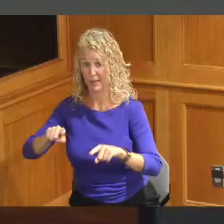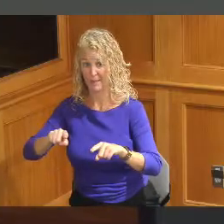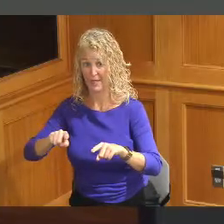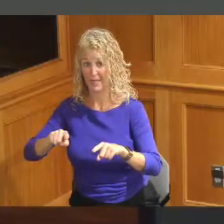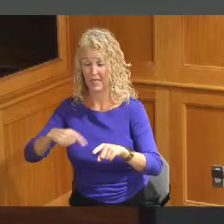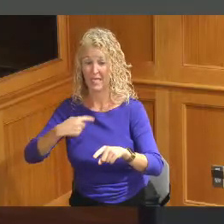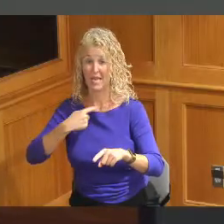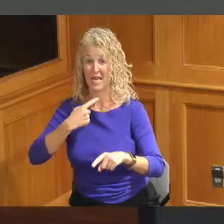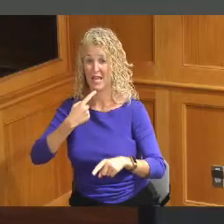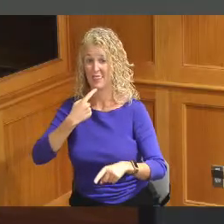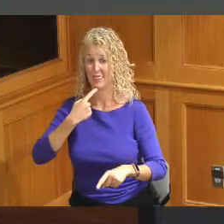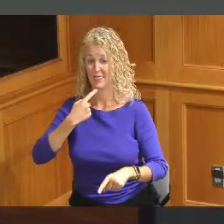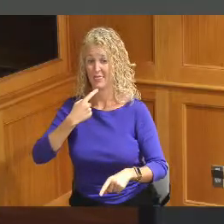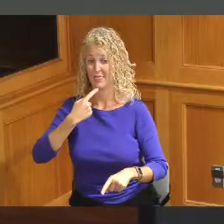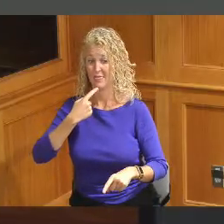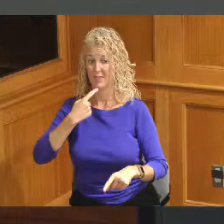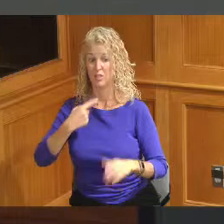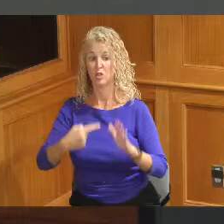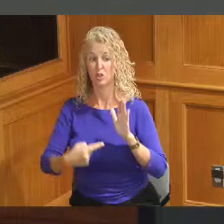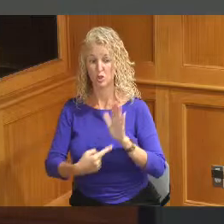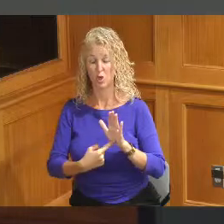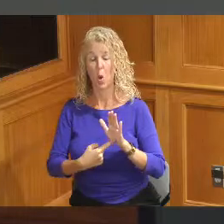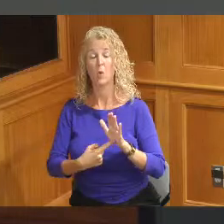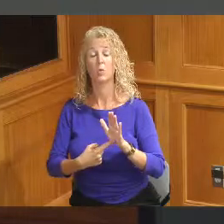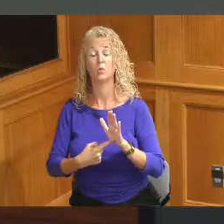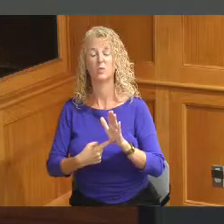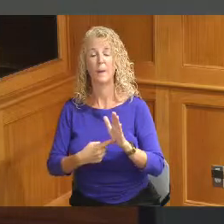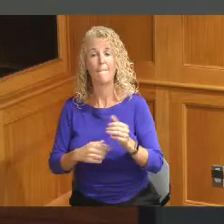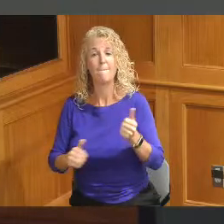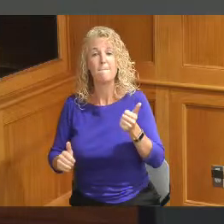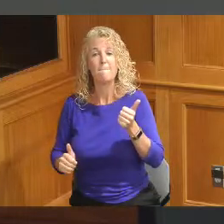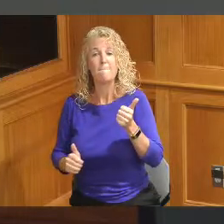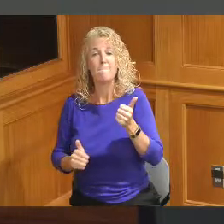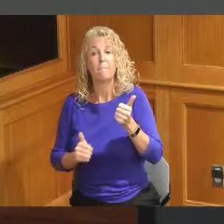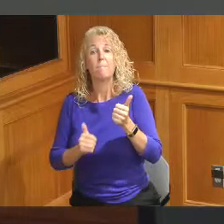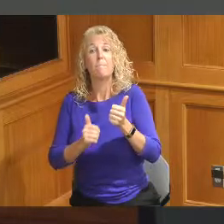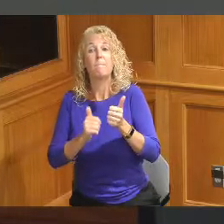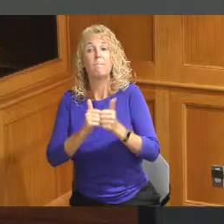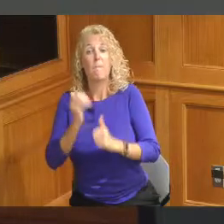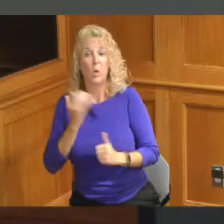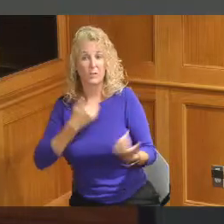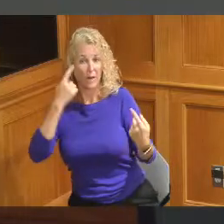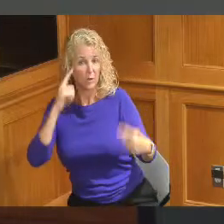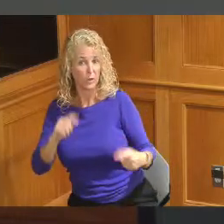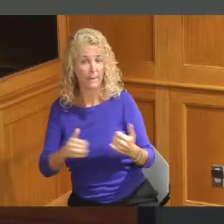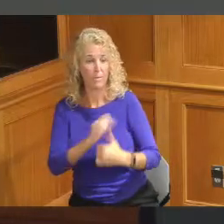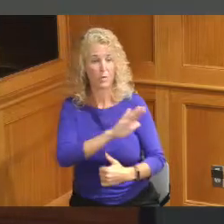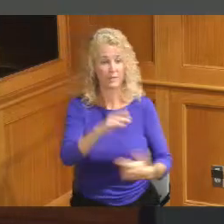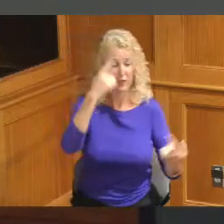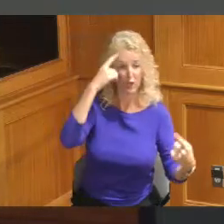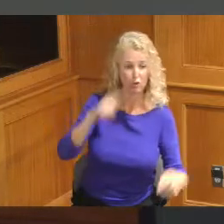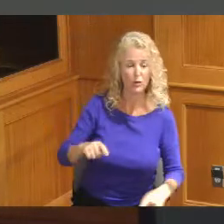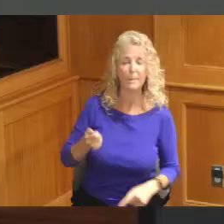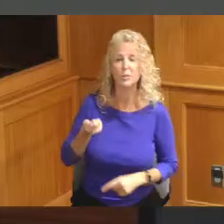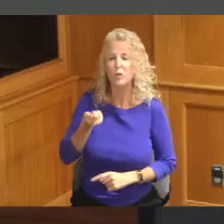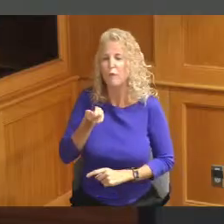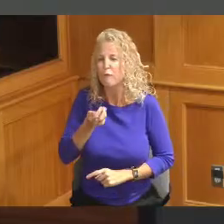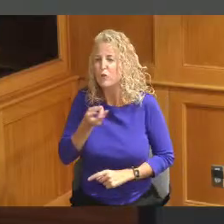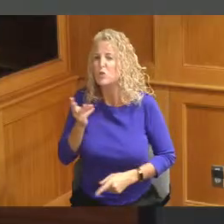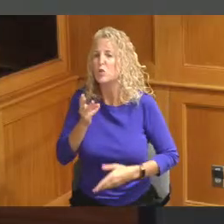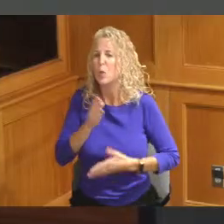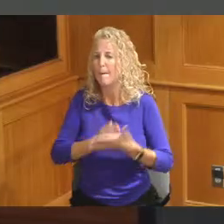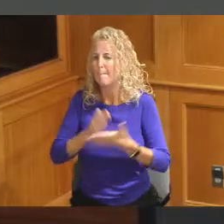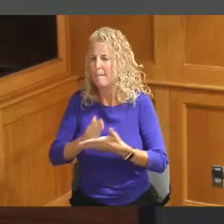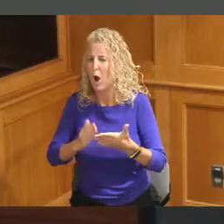I would say reflects the vast majority of what the county and the team have agreed to. There are a few sections,